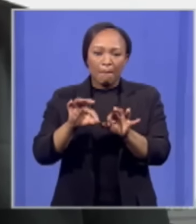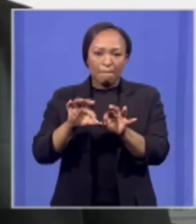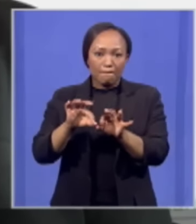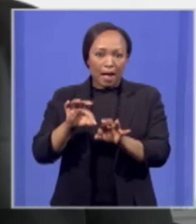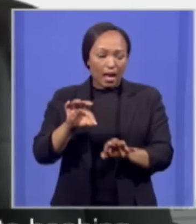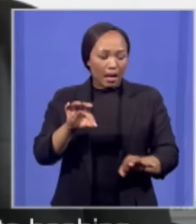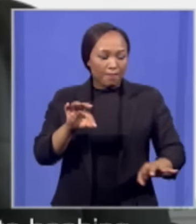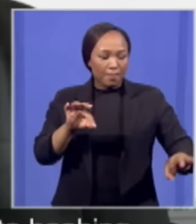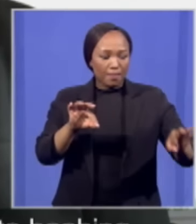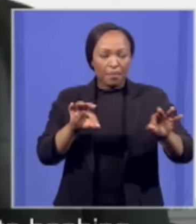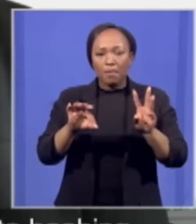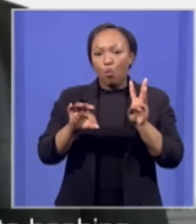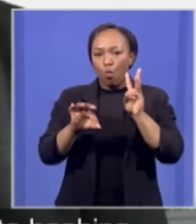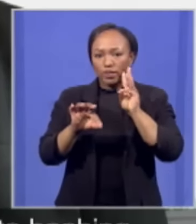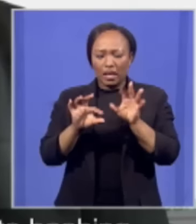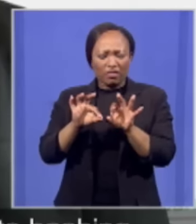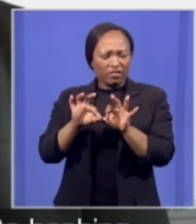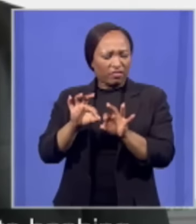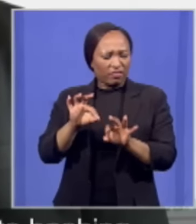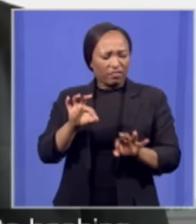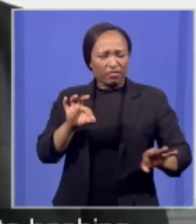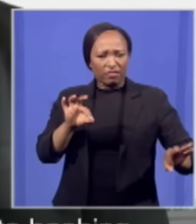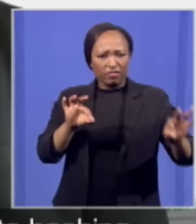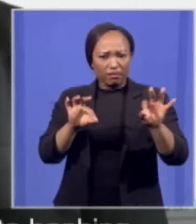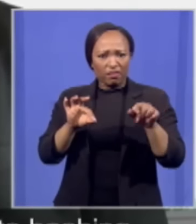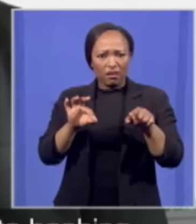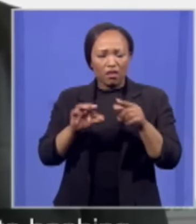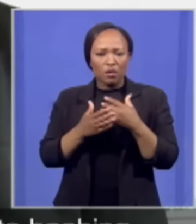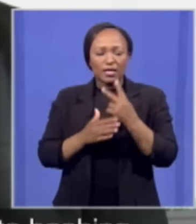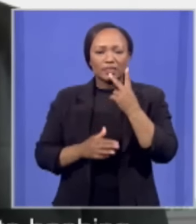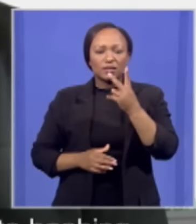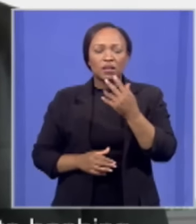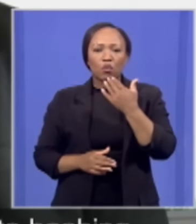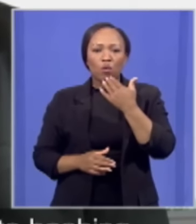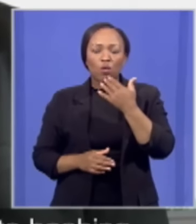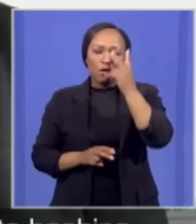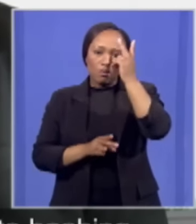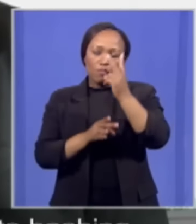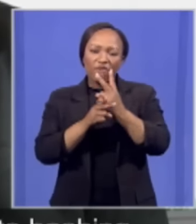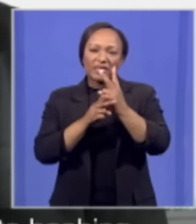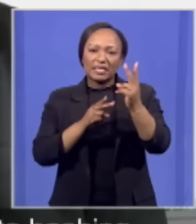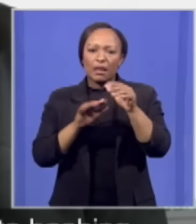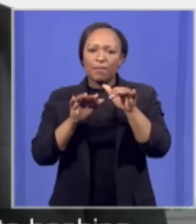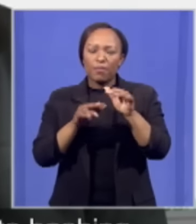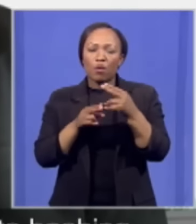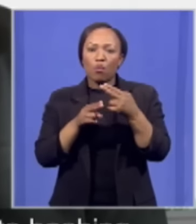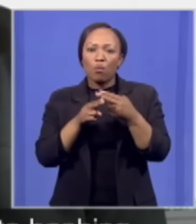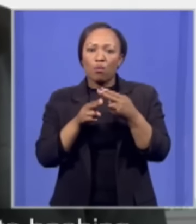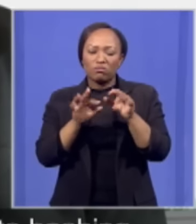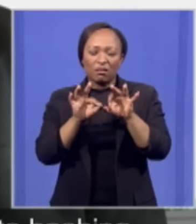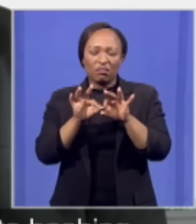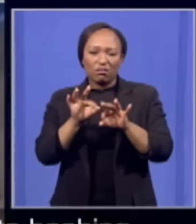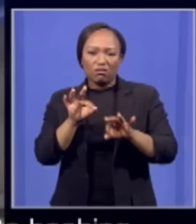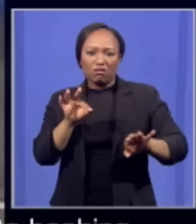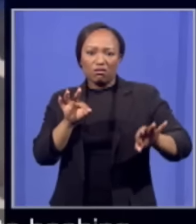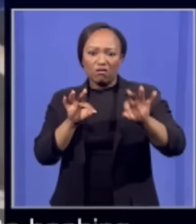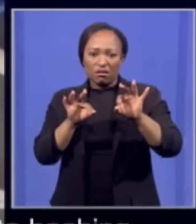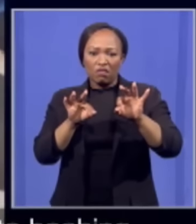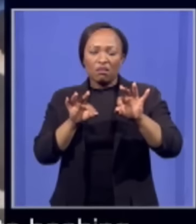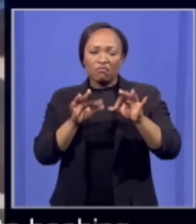But some of the connection you could see, they are connected by professional plumbers. and some of these officials, they've been caught are